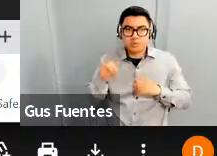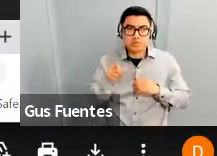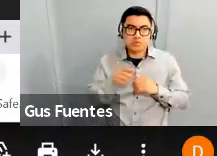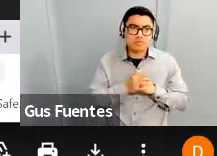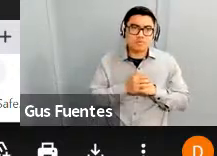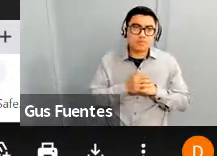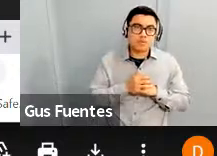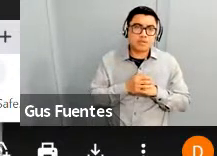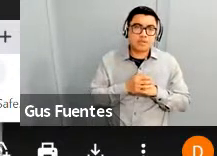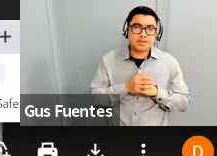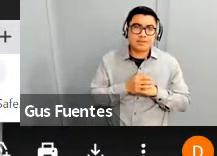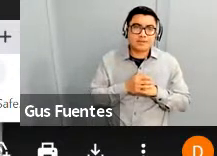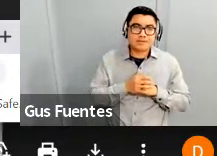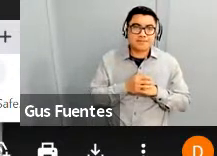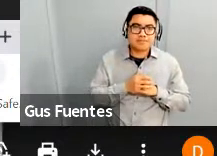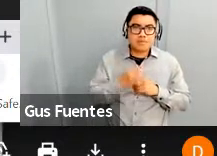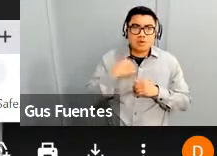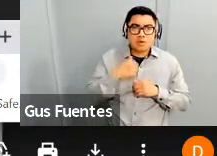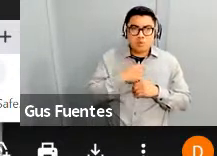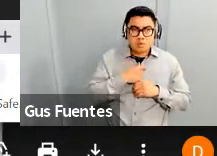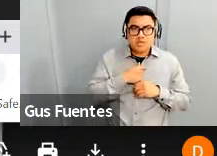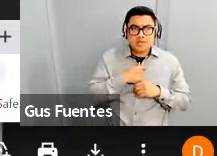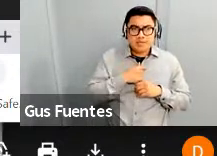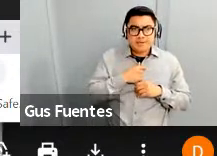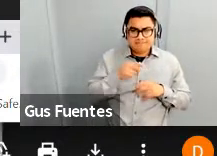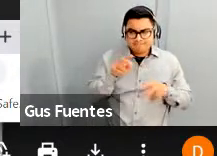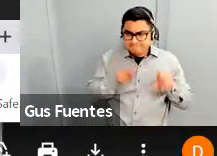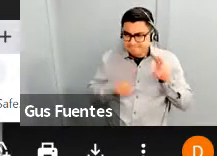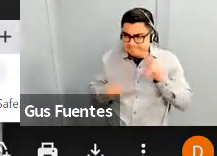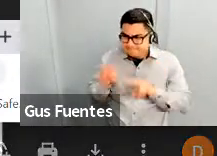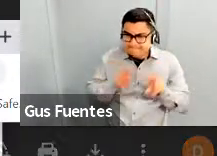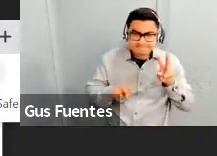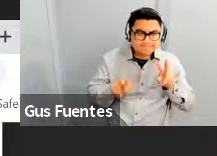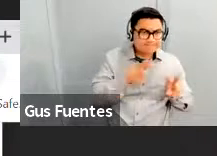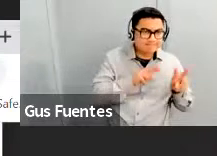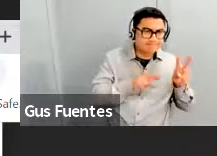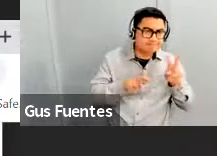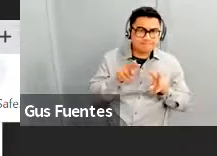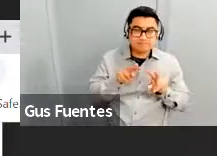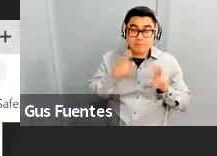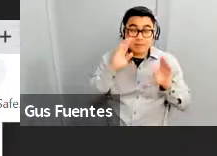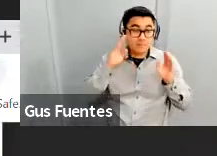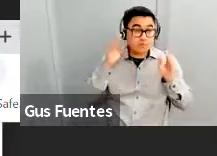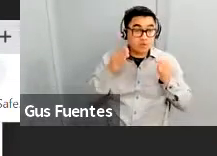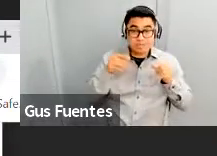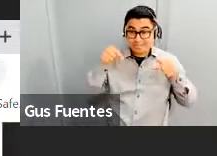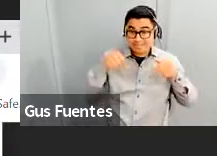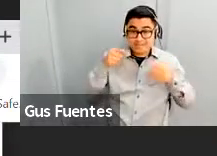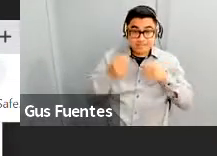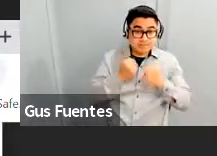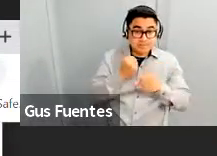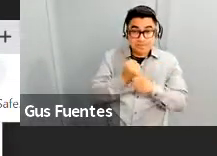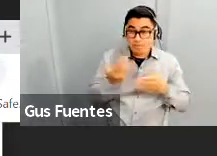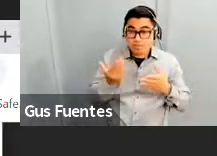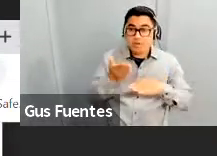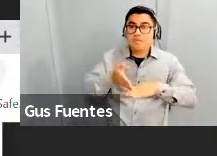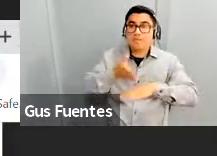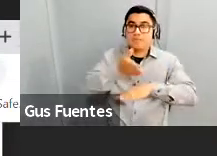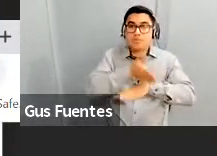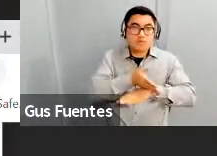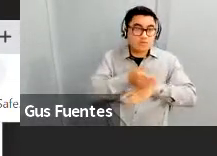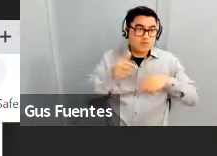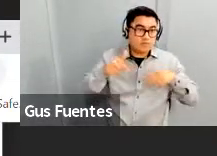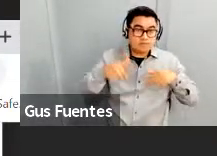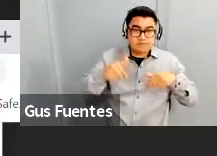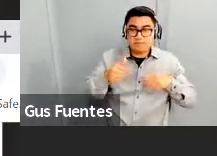we have identified through that process, our focus this year was supposed to be on math, improving math